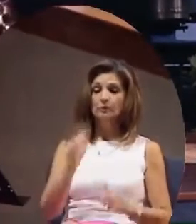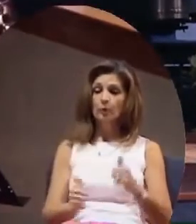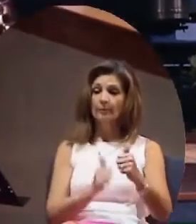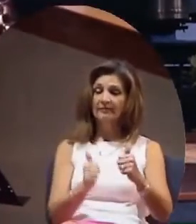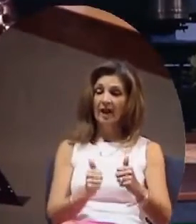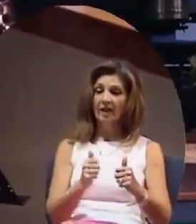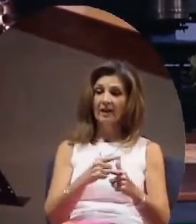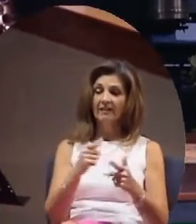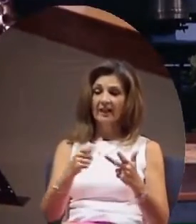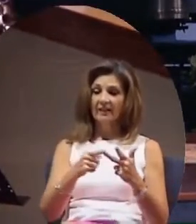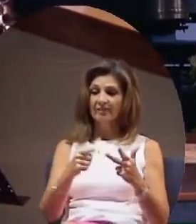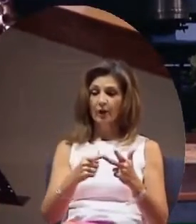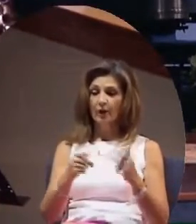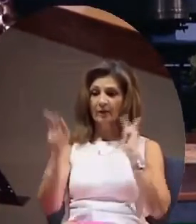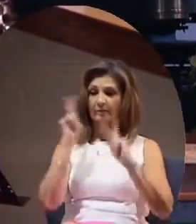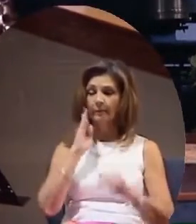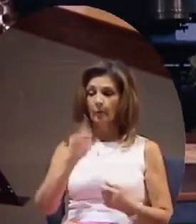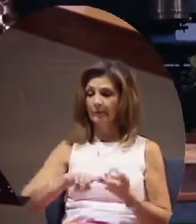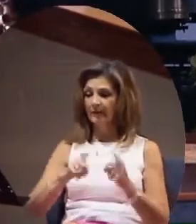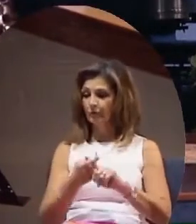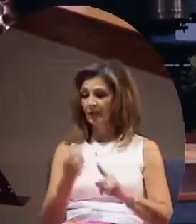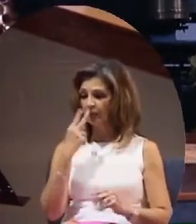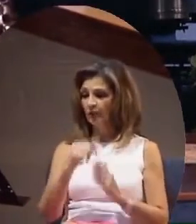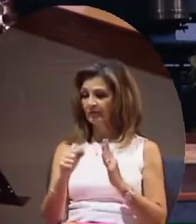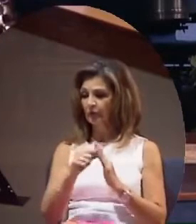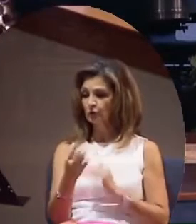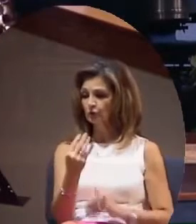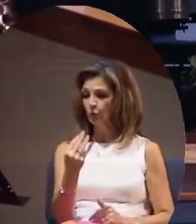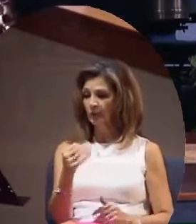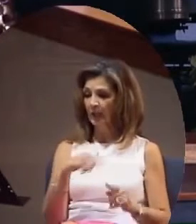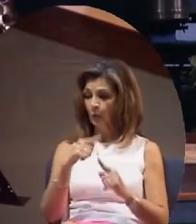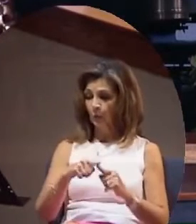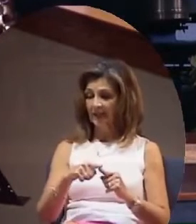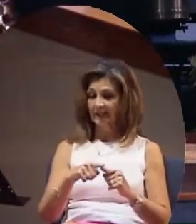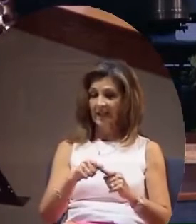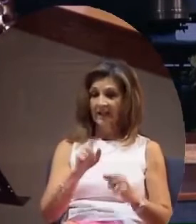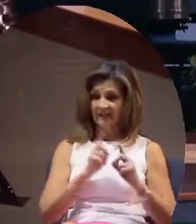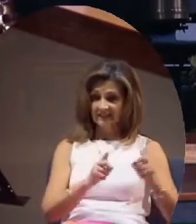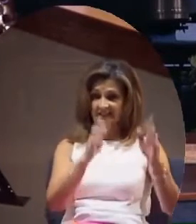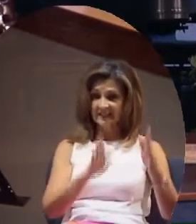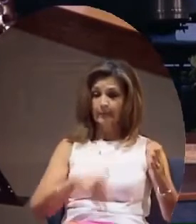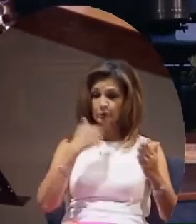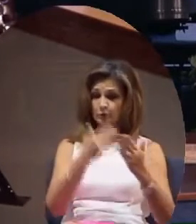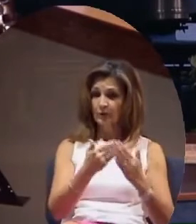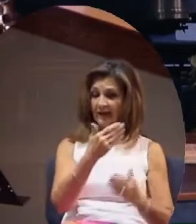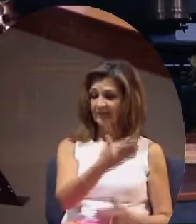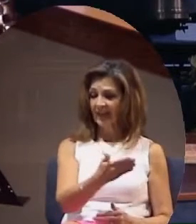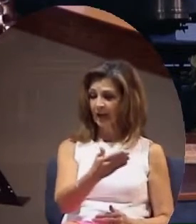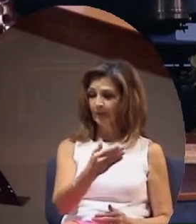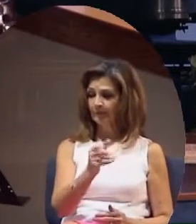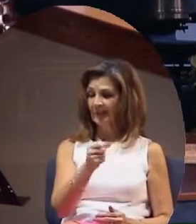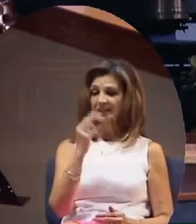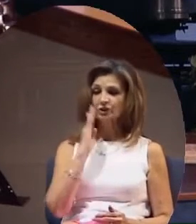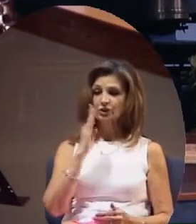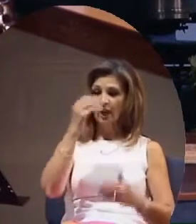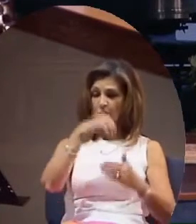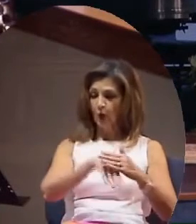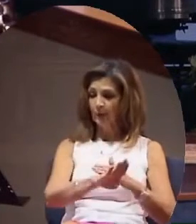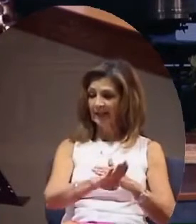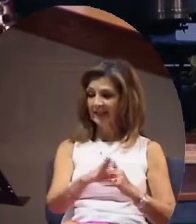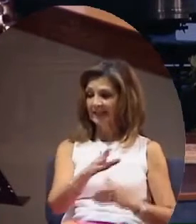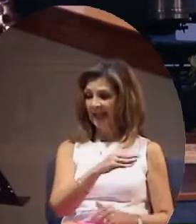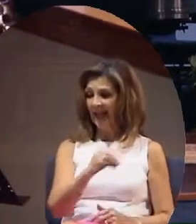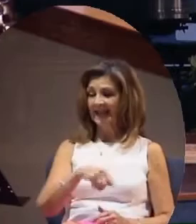And then the people will be friendly. Notice in verse 14, when they get there, the Bible said, he shall go in and shall